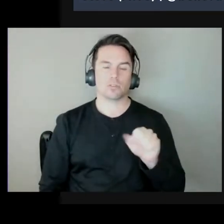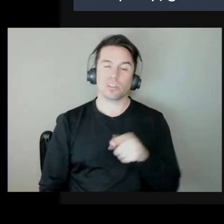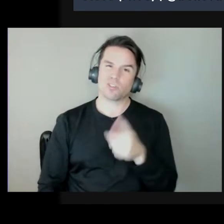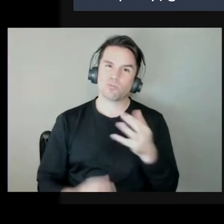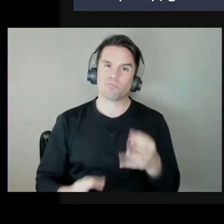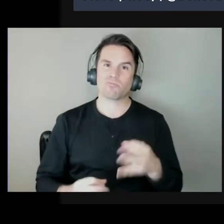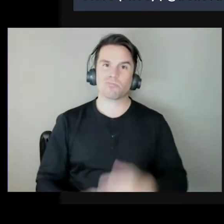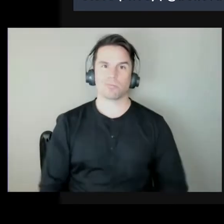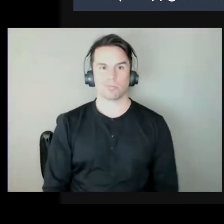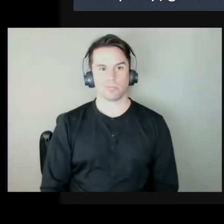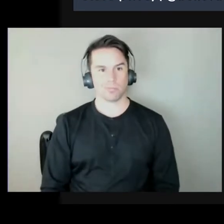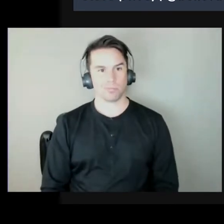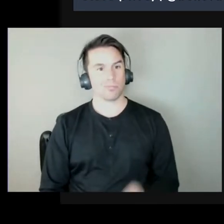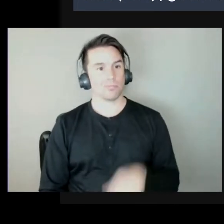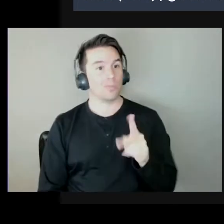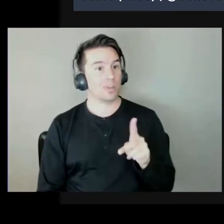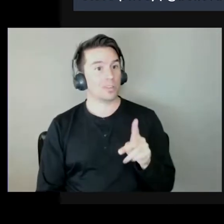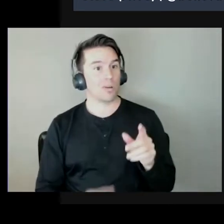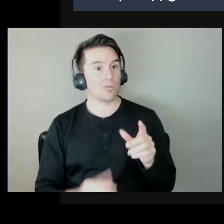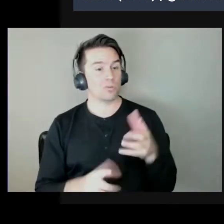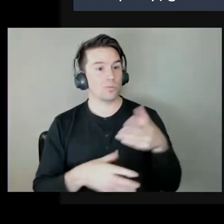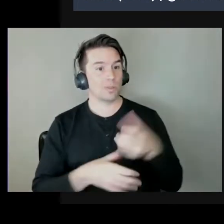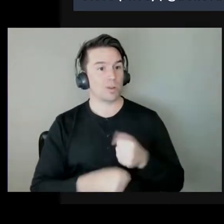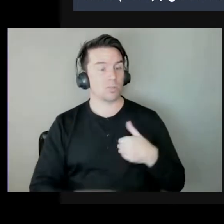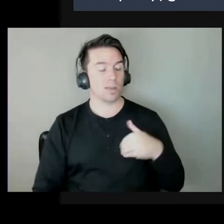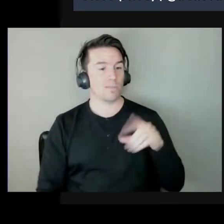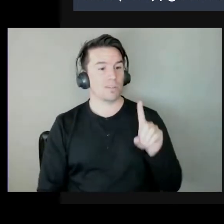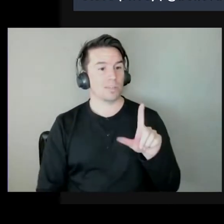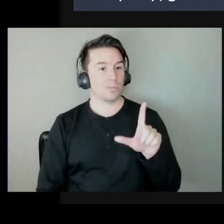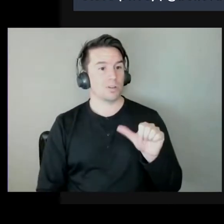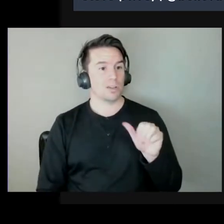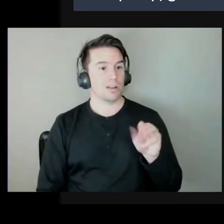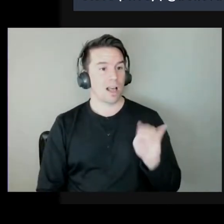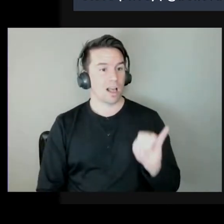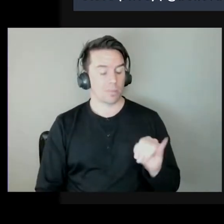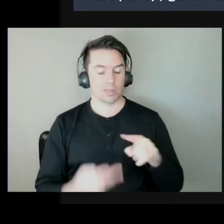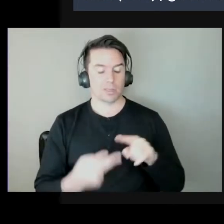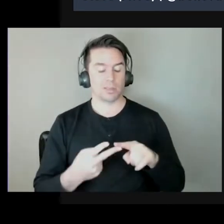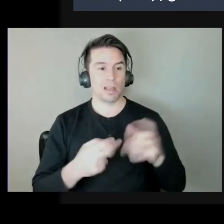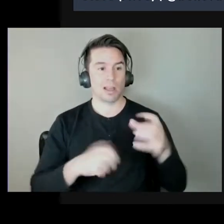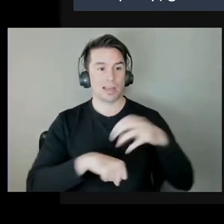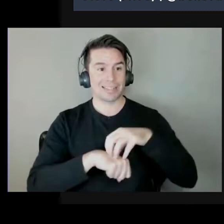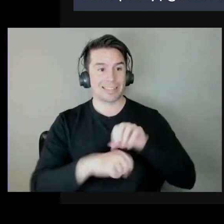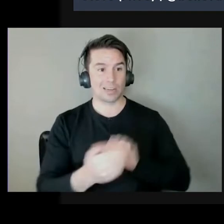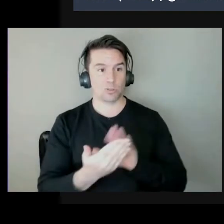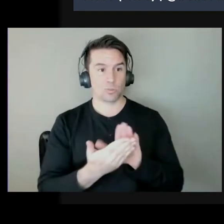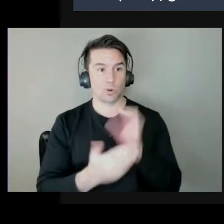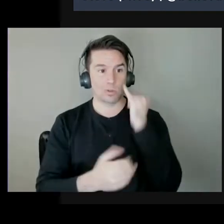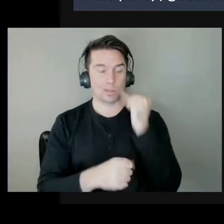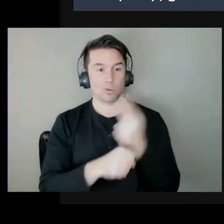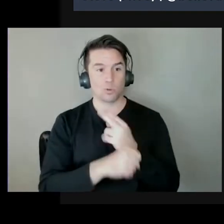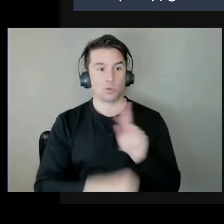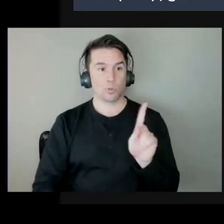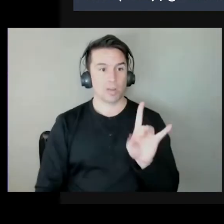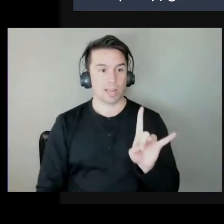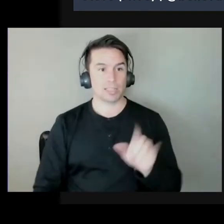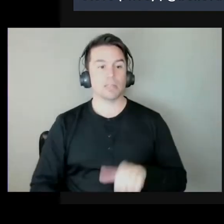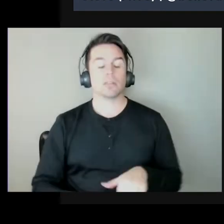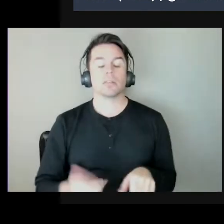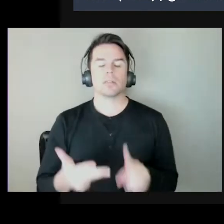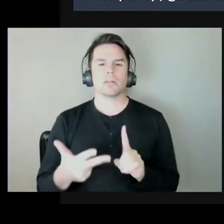deep learning AMIs if we want to take the EC2 approach. We have the containers approach if you're using Kubernetes, etc. Earlier on, you mentioned